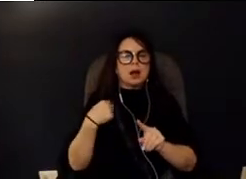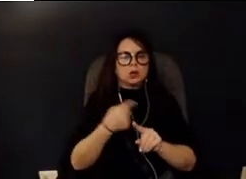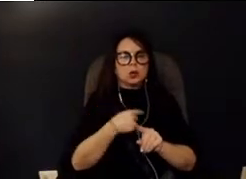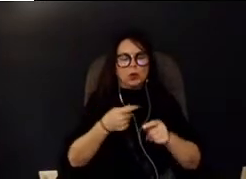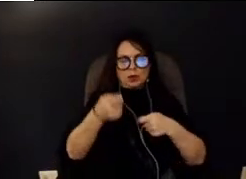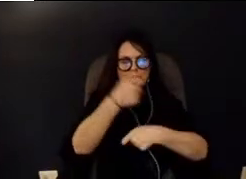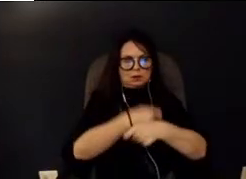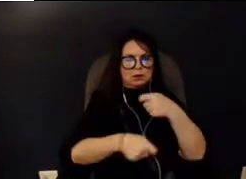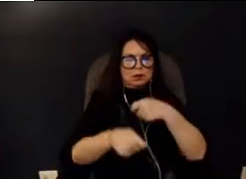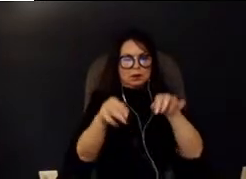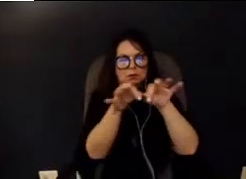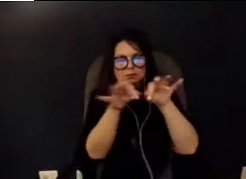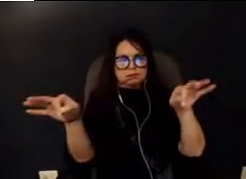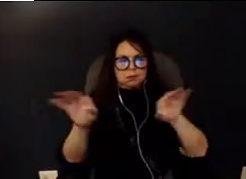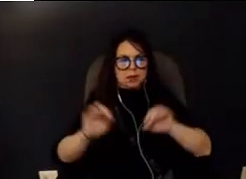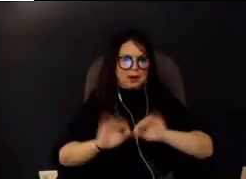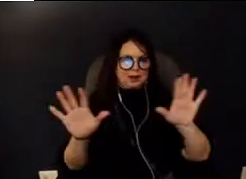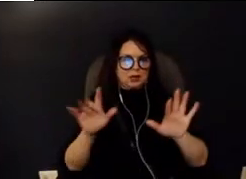public.